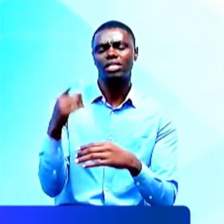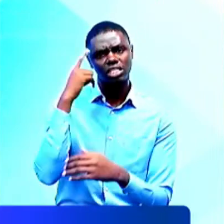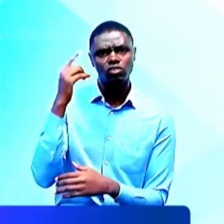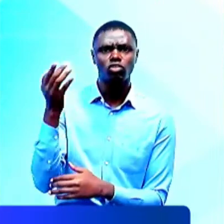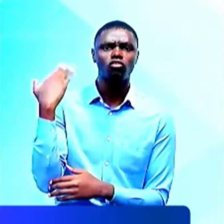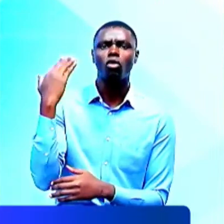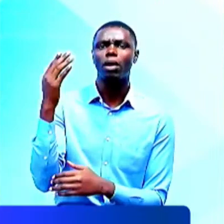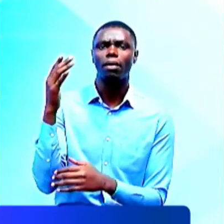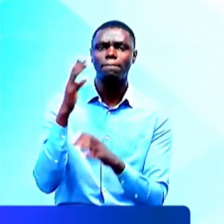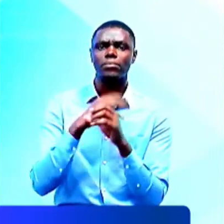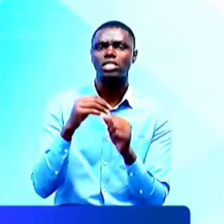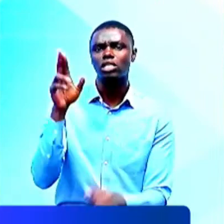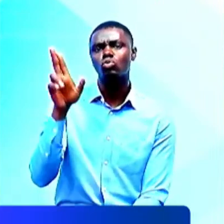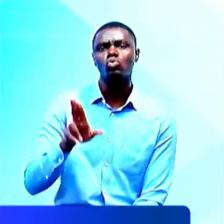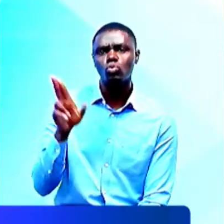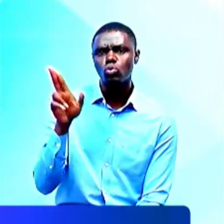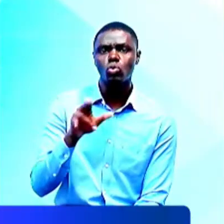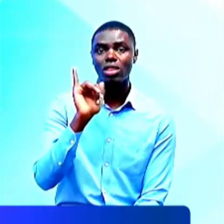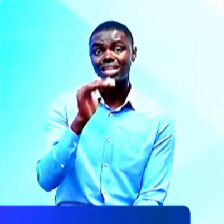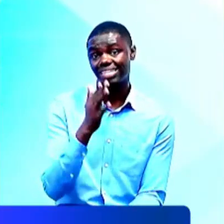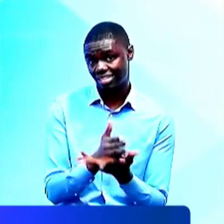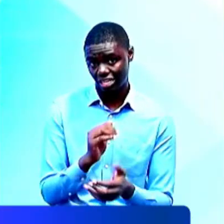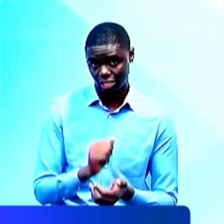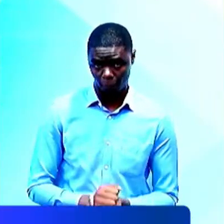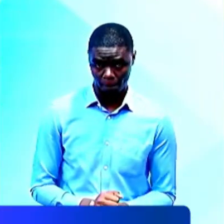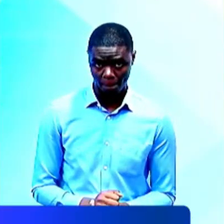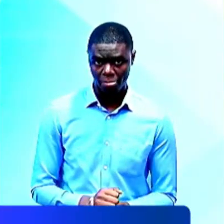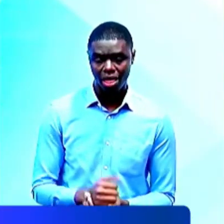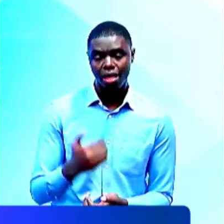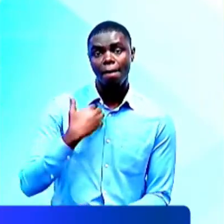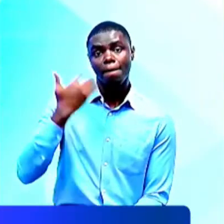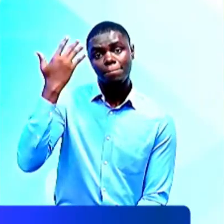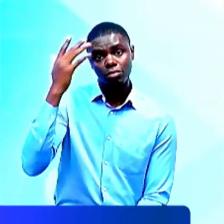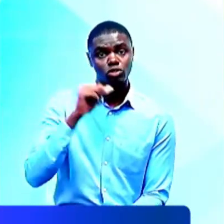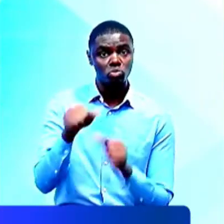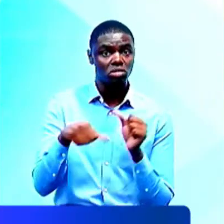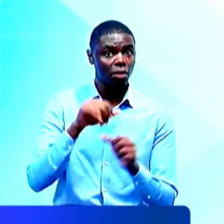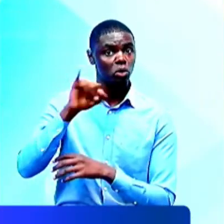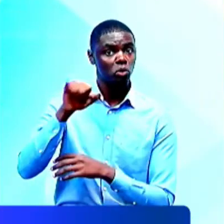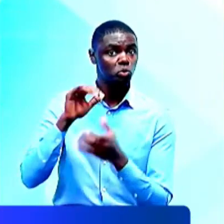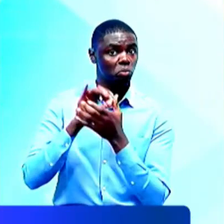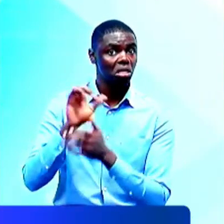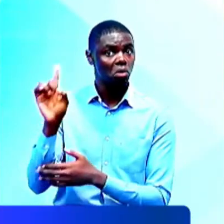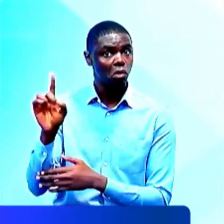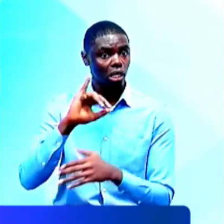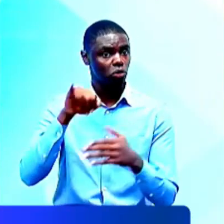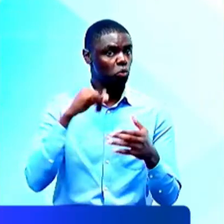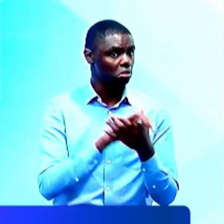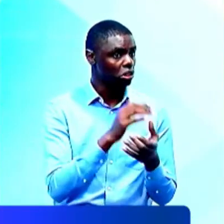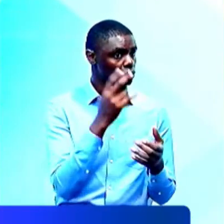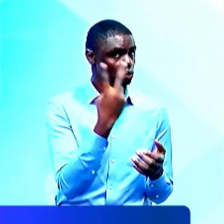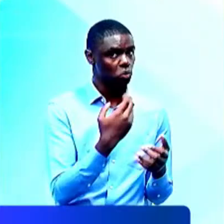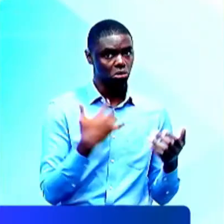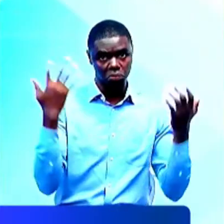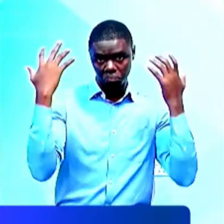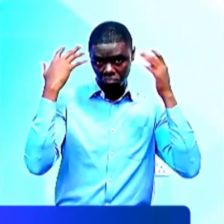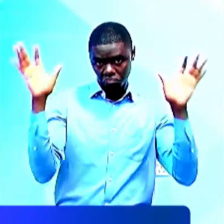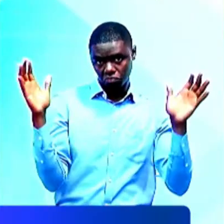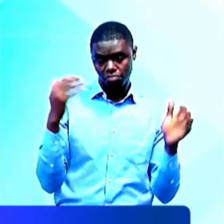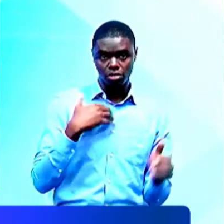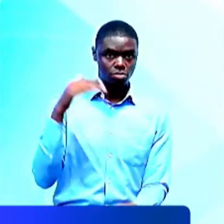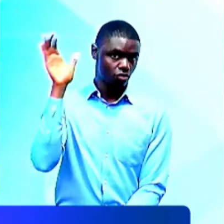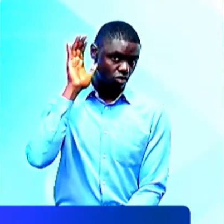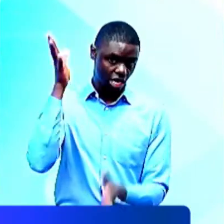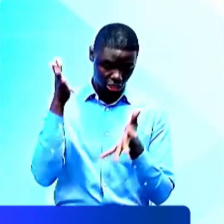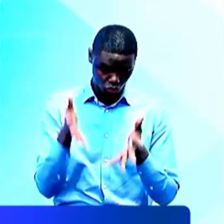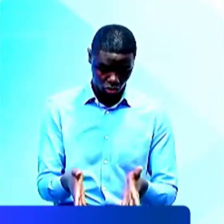and that is the reality. And I don't know about Jubilee 1 and Jubilee 2. I've just heard it from you now. I